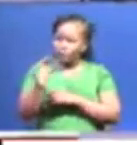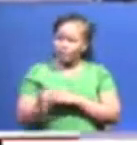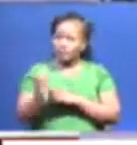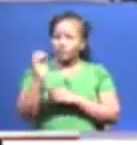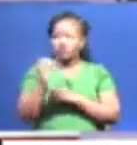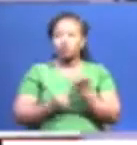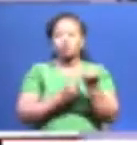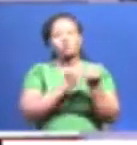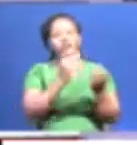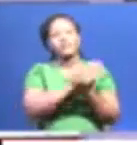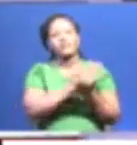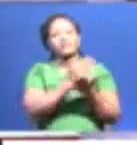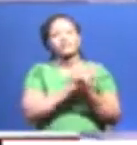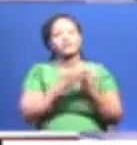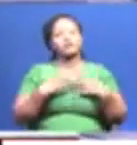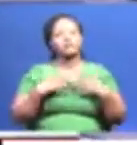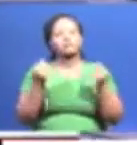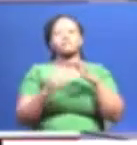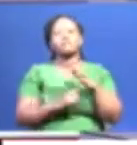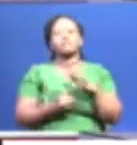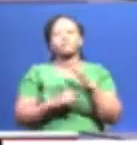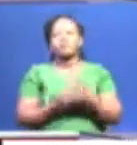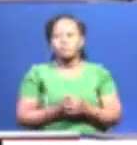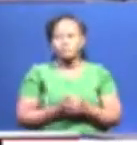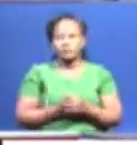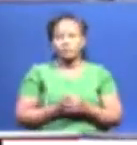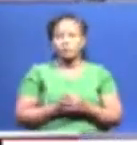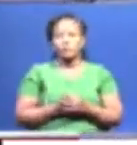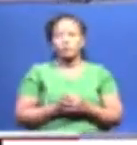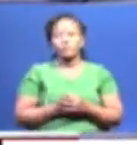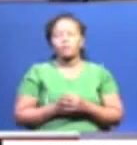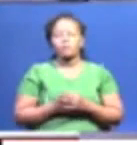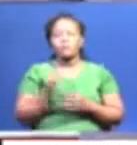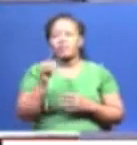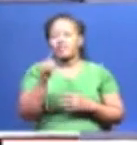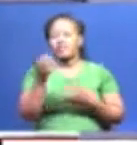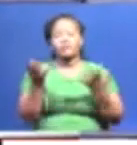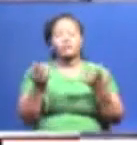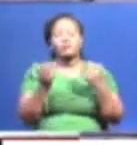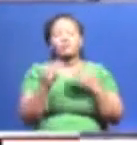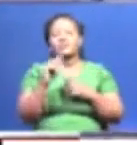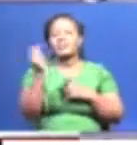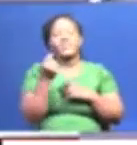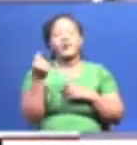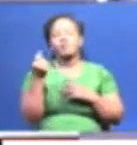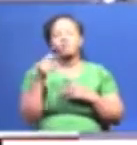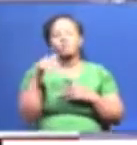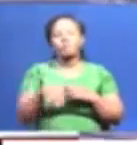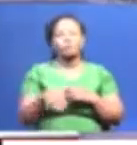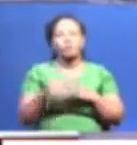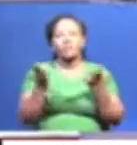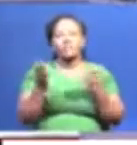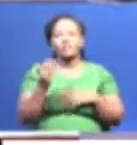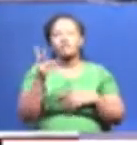Sekta ya afya that is performing worse in percentages is Kenya at 4.4%, and Kenya